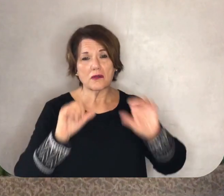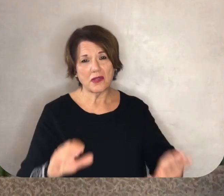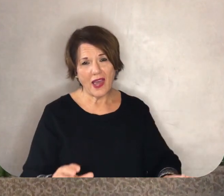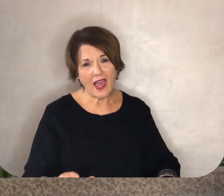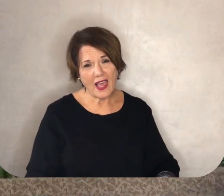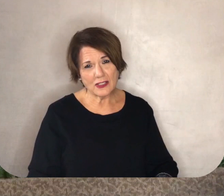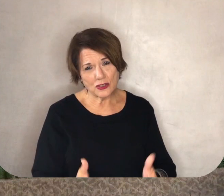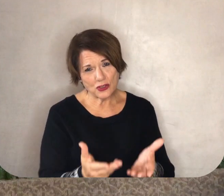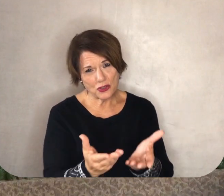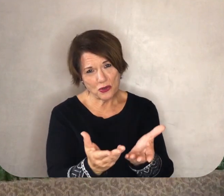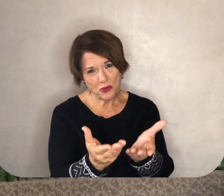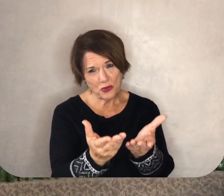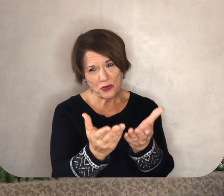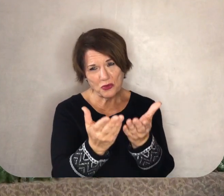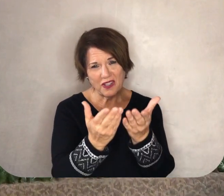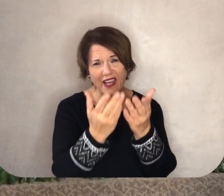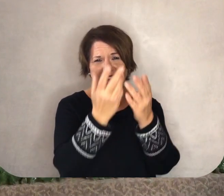Lord bless you